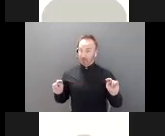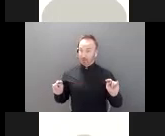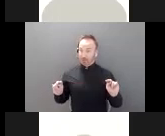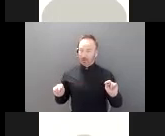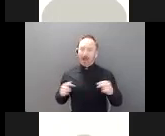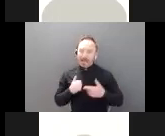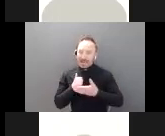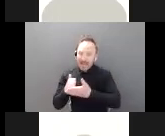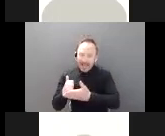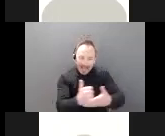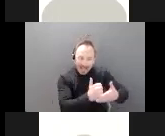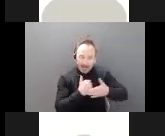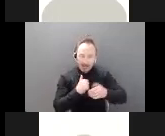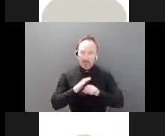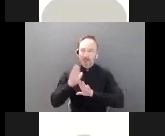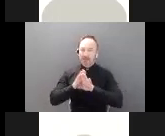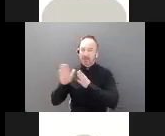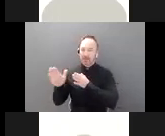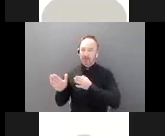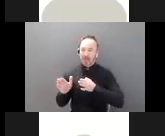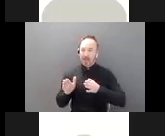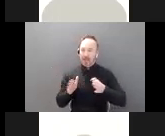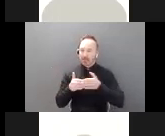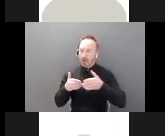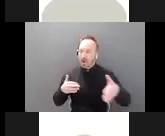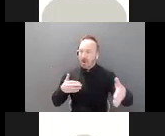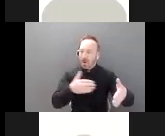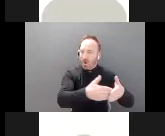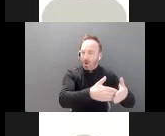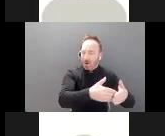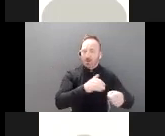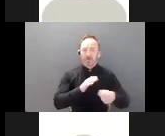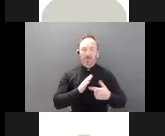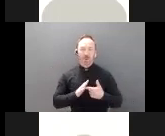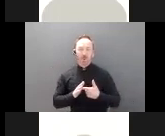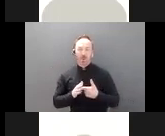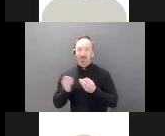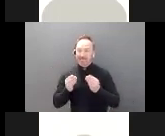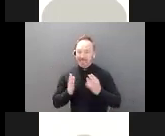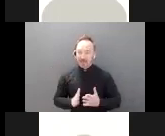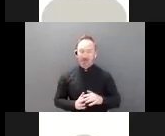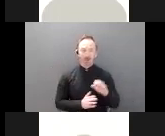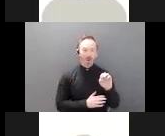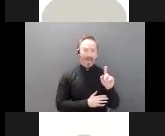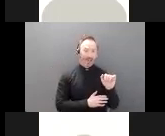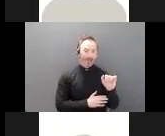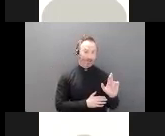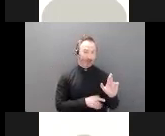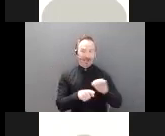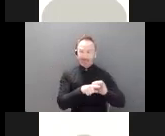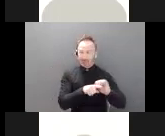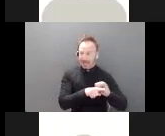forward. So mediators, all mediators, and elder mediators included, are trained in negotiation, conflict